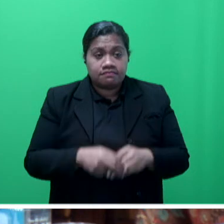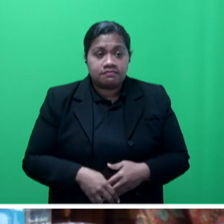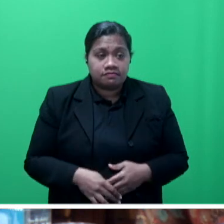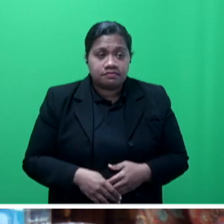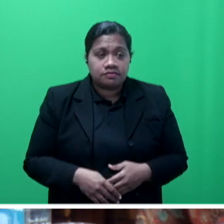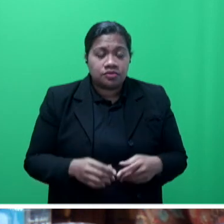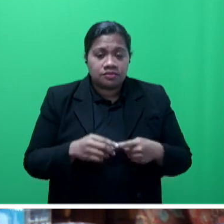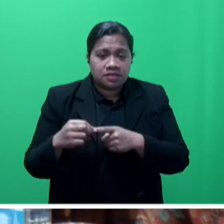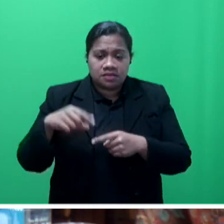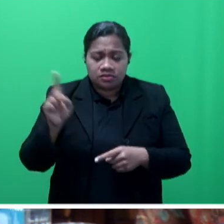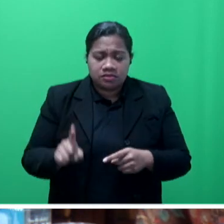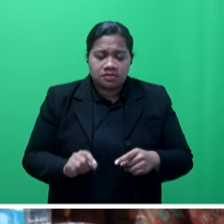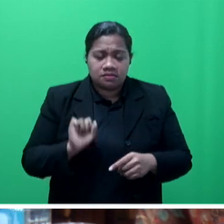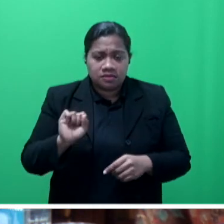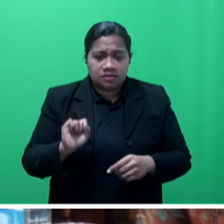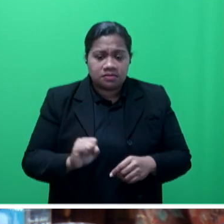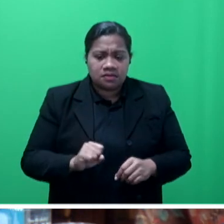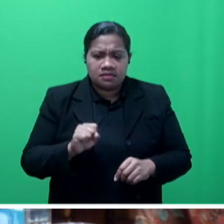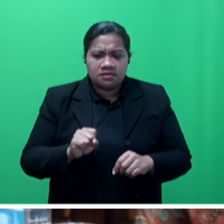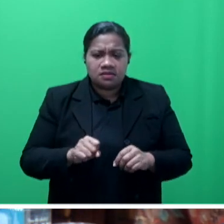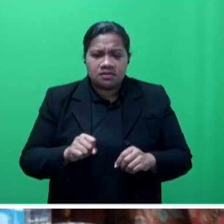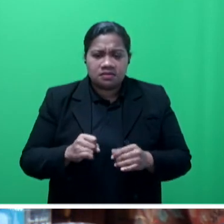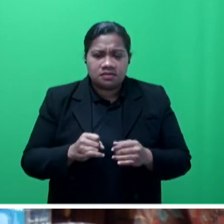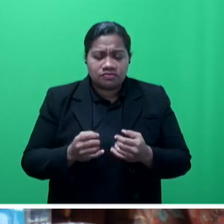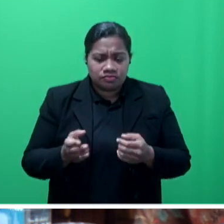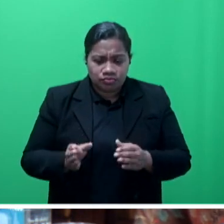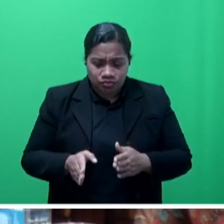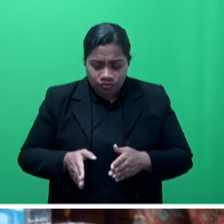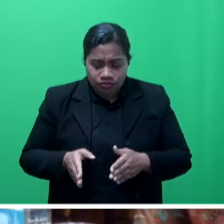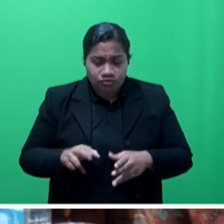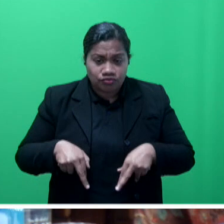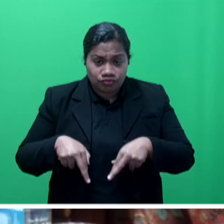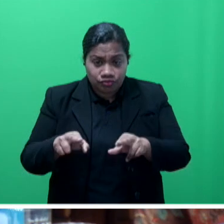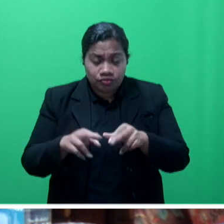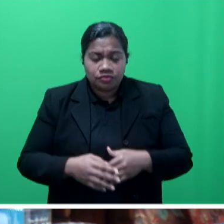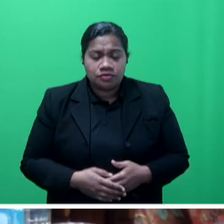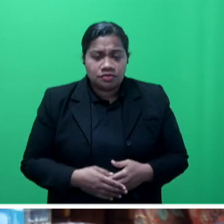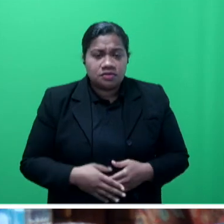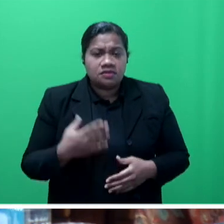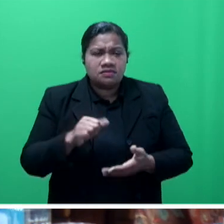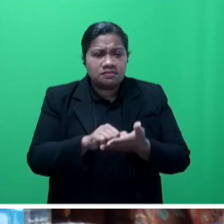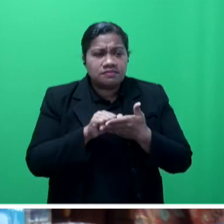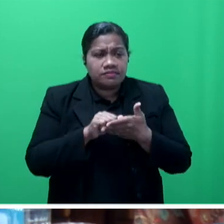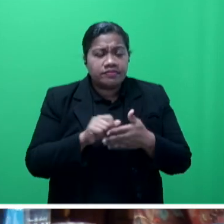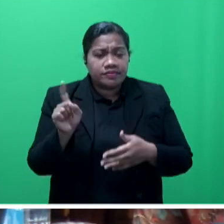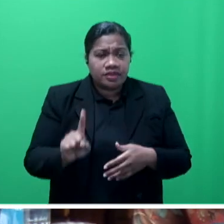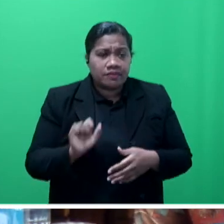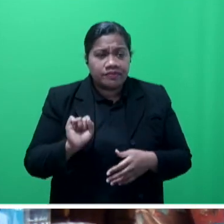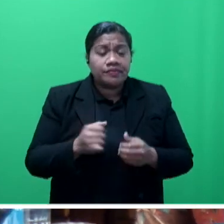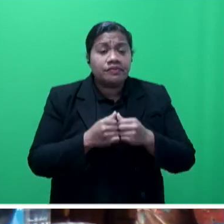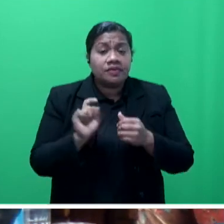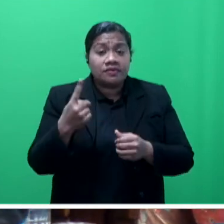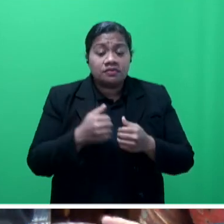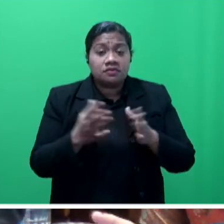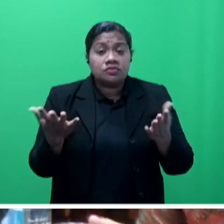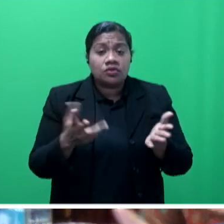buses on multiple passenger routes and build local technical capacity to operate and maintain electric buses. The first one will start off at Valilevu,